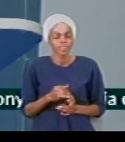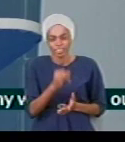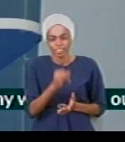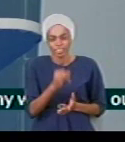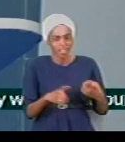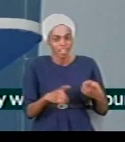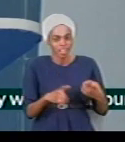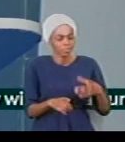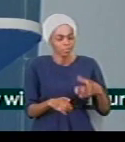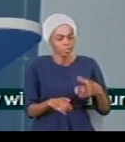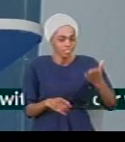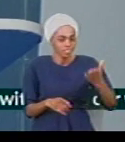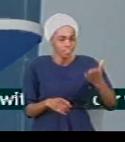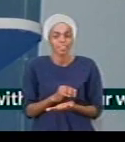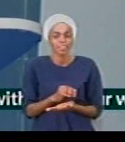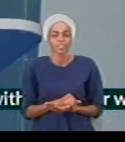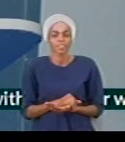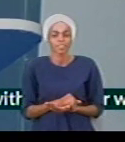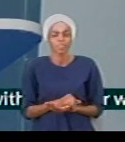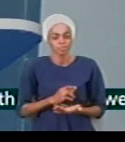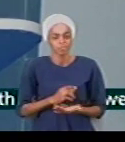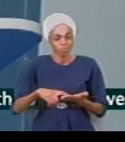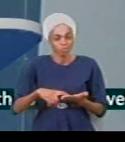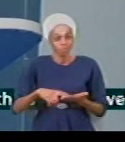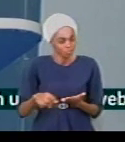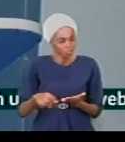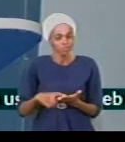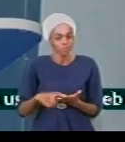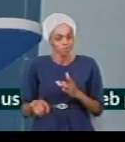The deaf can hear, the lame is walking.